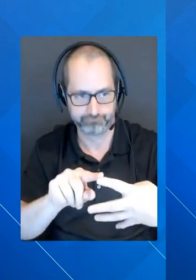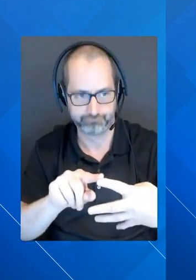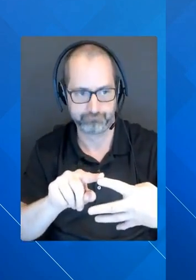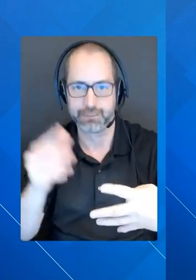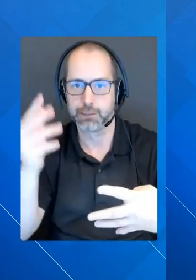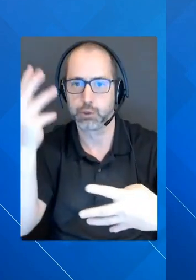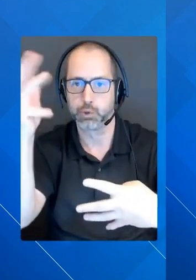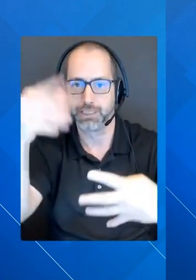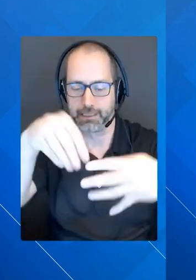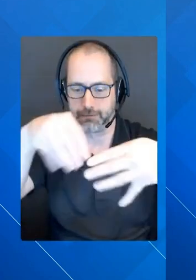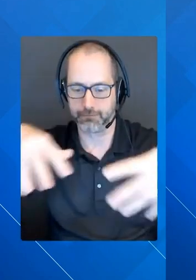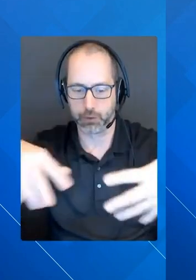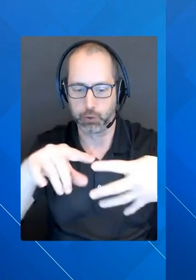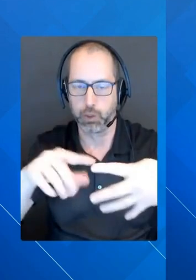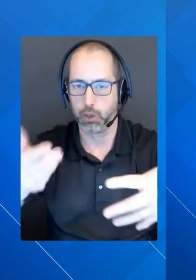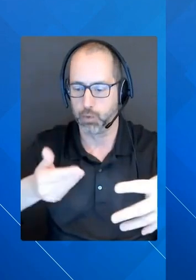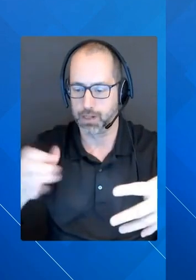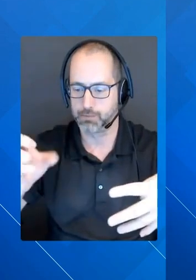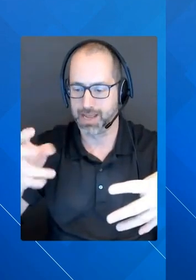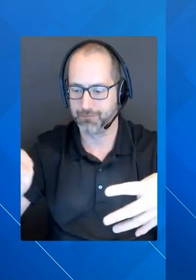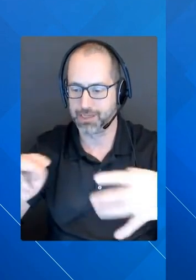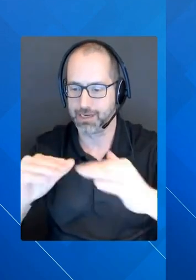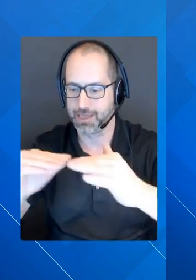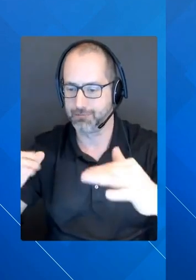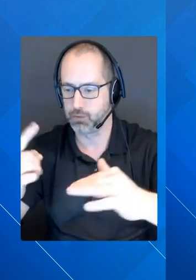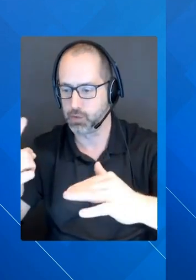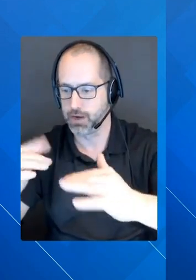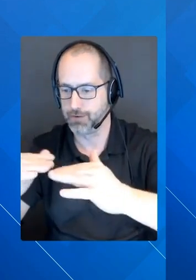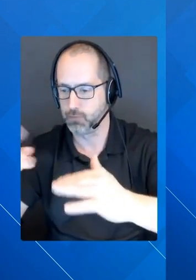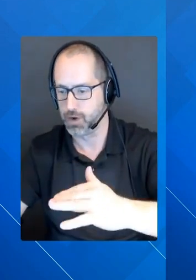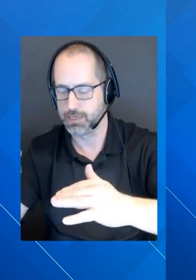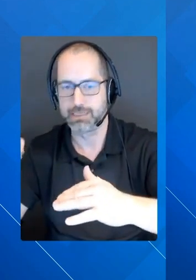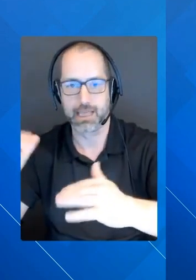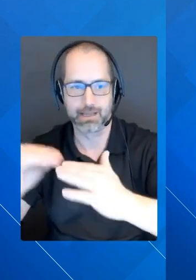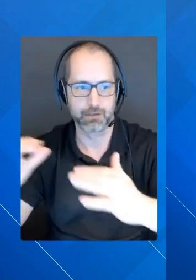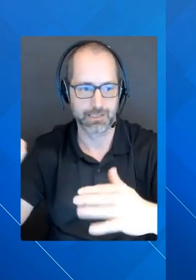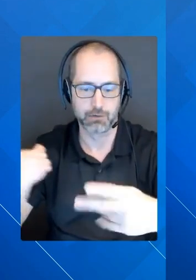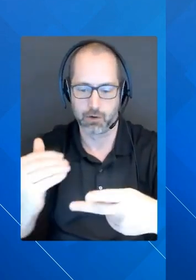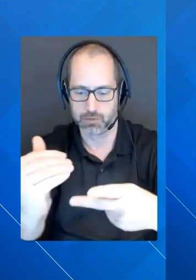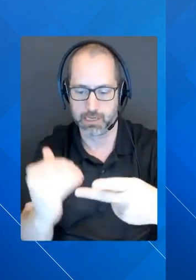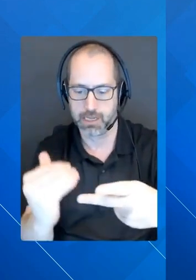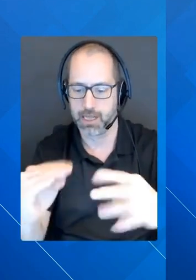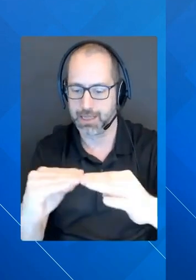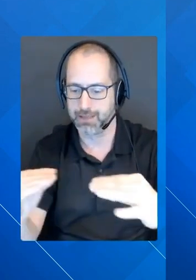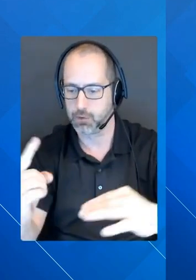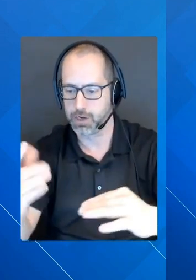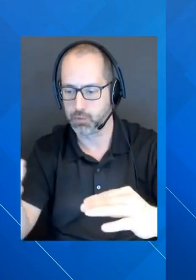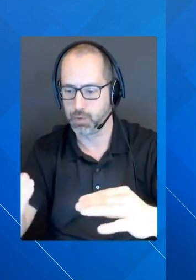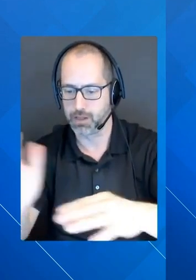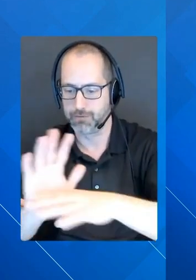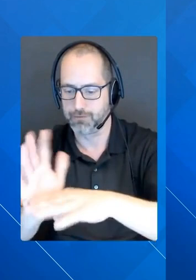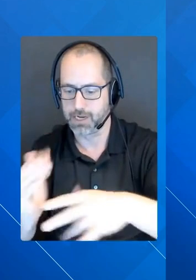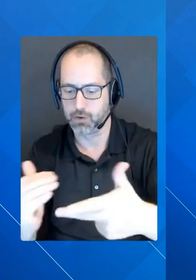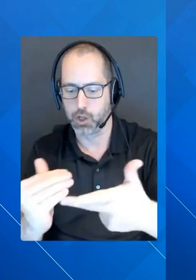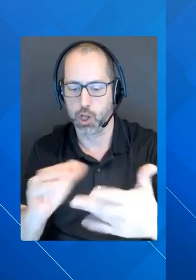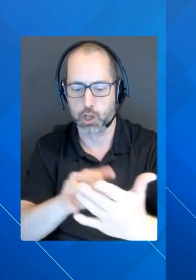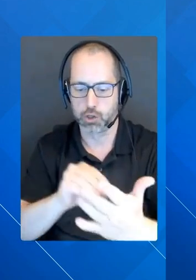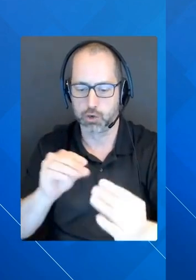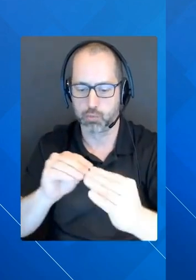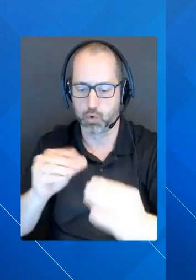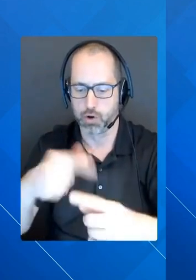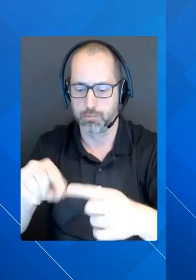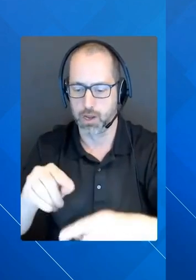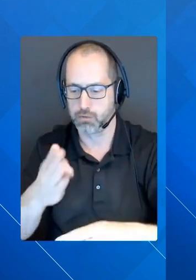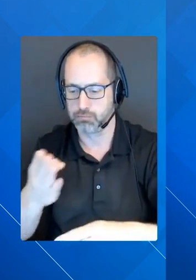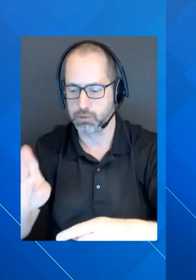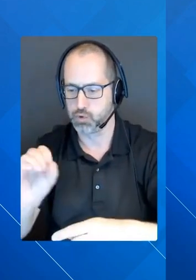Evelyn expanded 1 of 1 level 0. Level 1 welcome video. 1. Learn more about Blue Corp 2 of 10 level